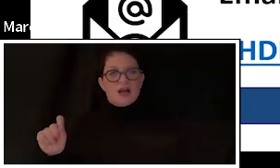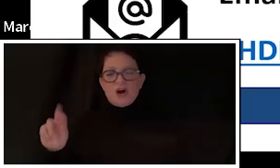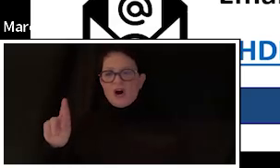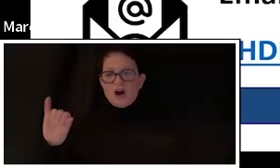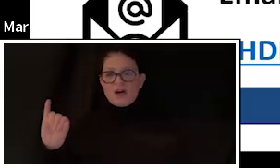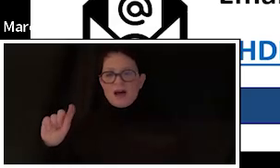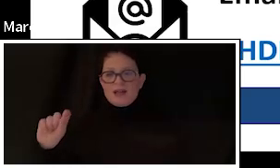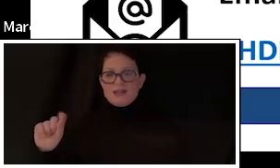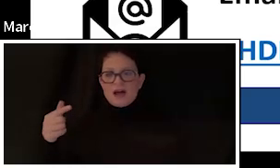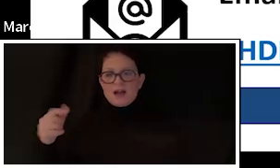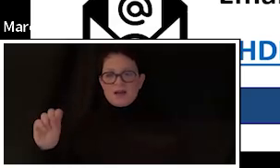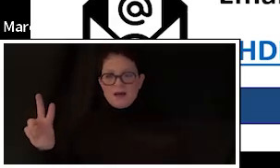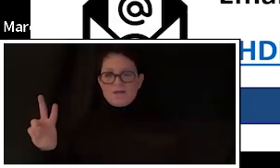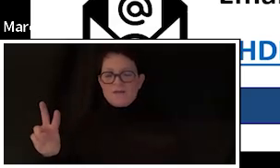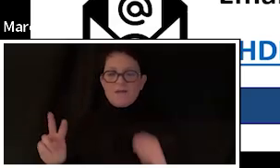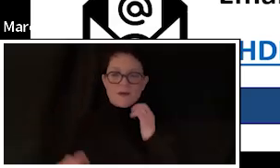bhdddh.askdd@bhdddh.ri.gov.